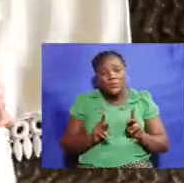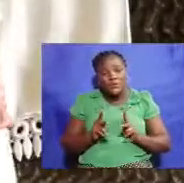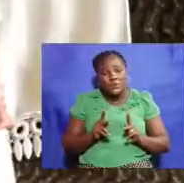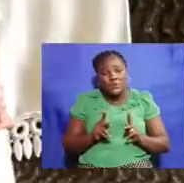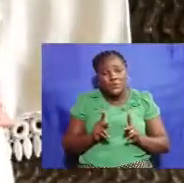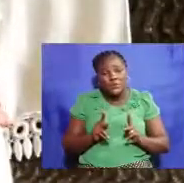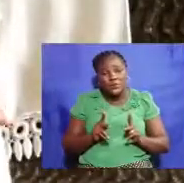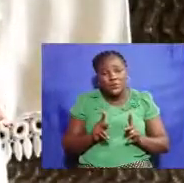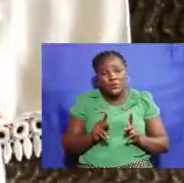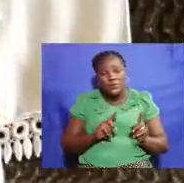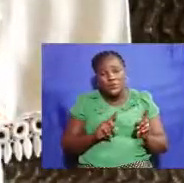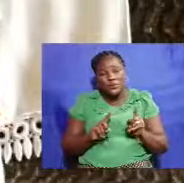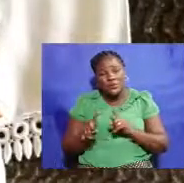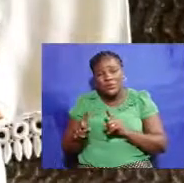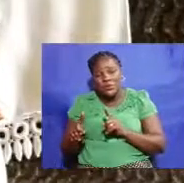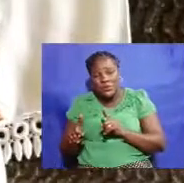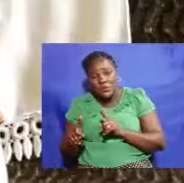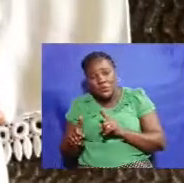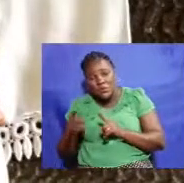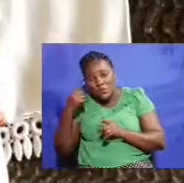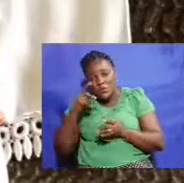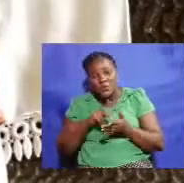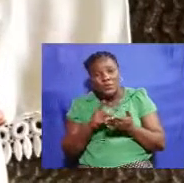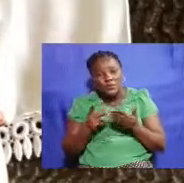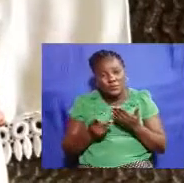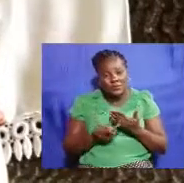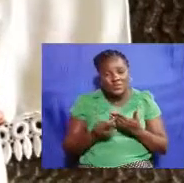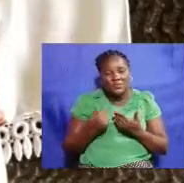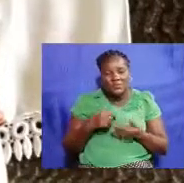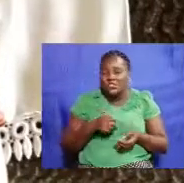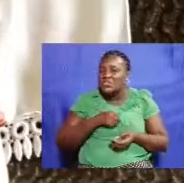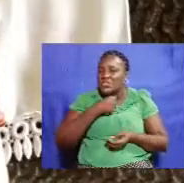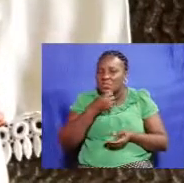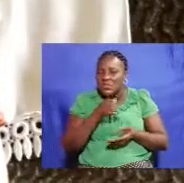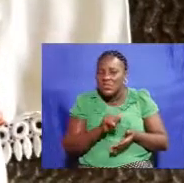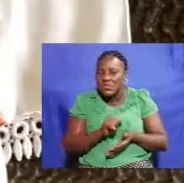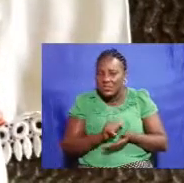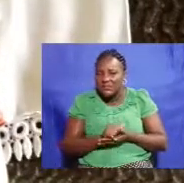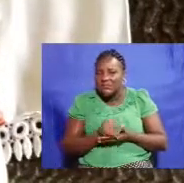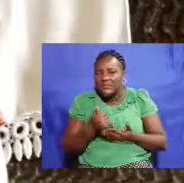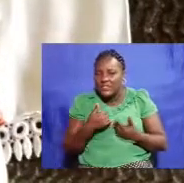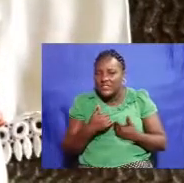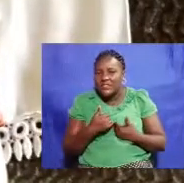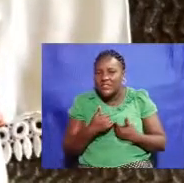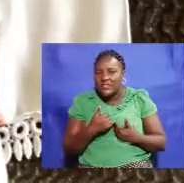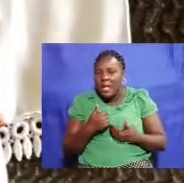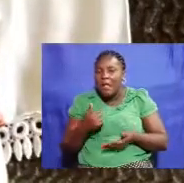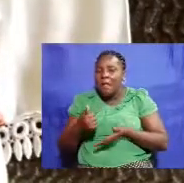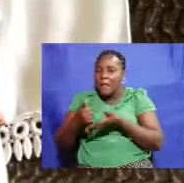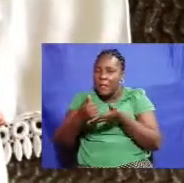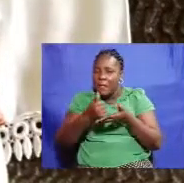attend their programs, I am sure it has had a very great impact on the people,